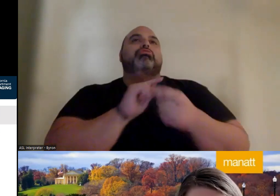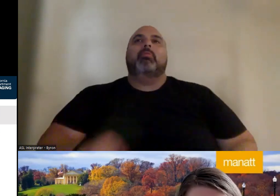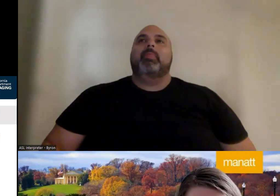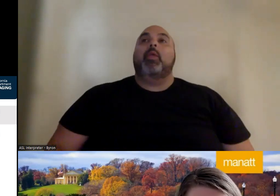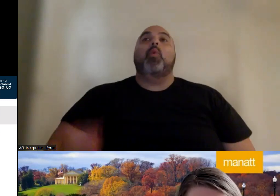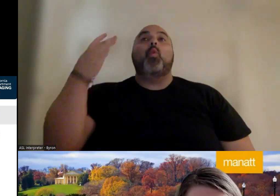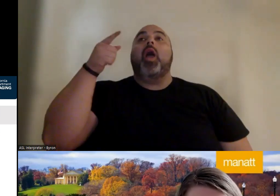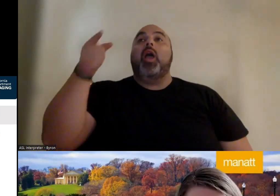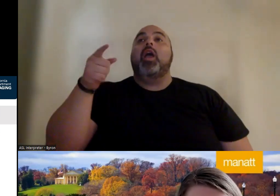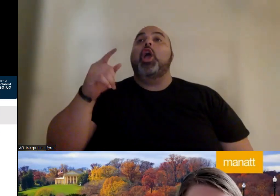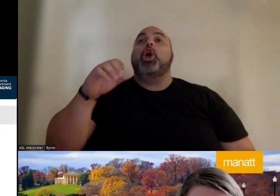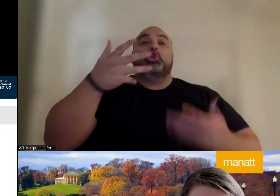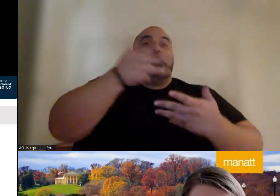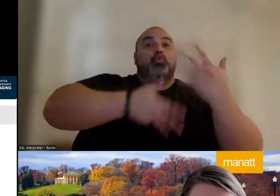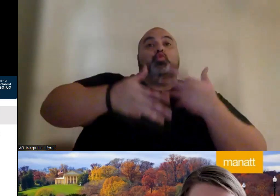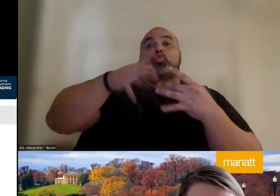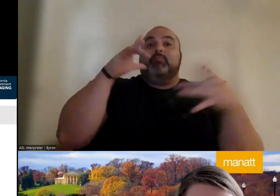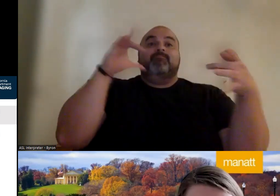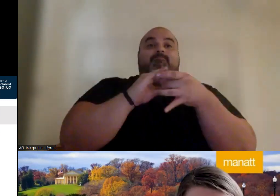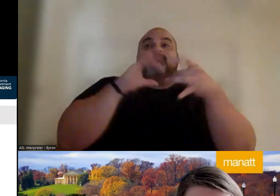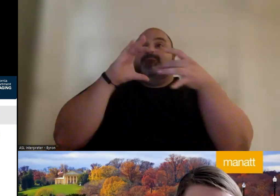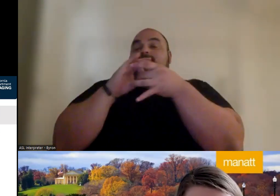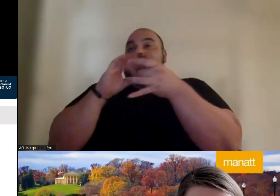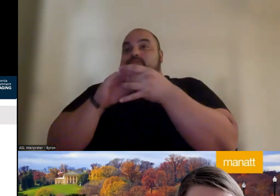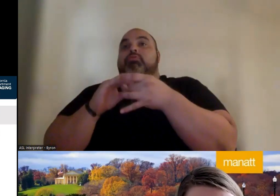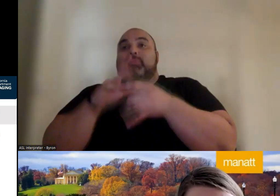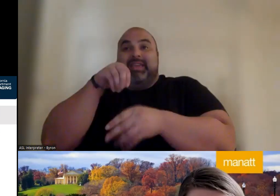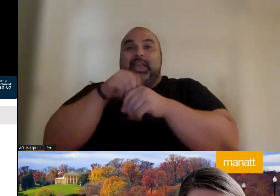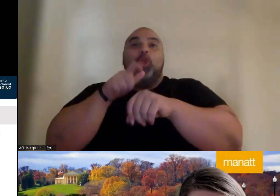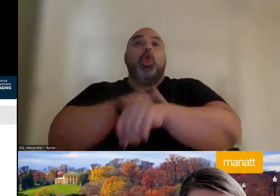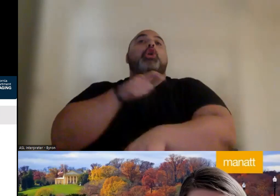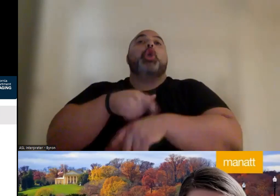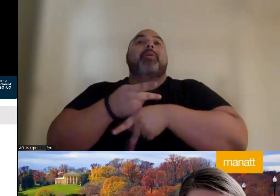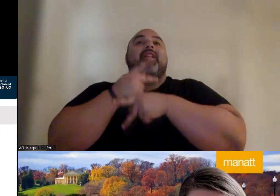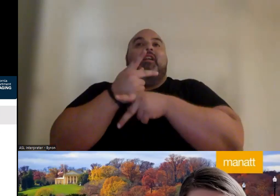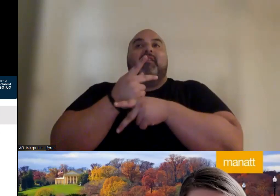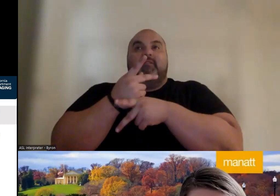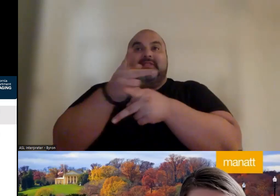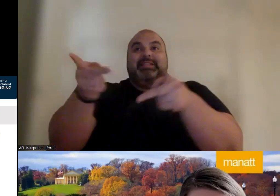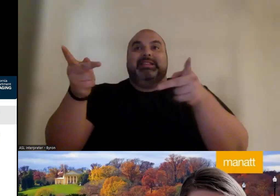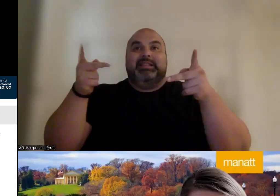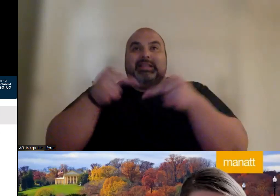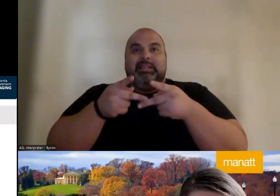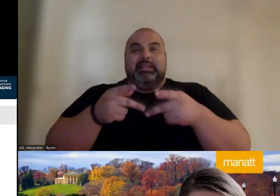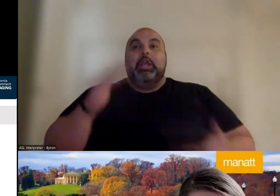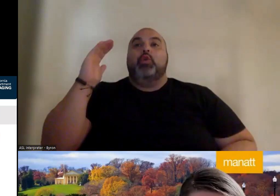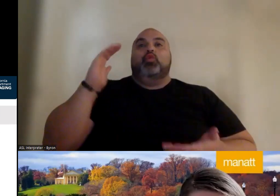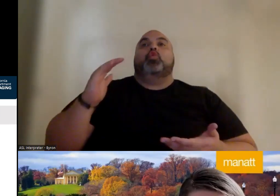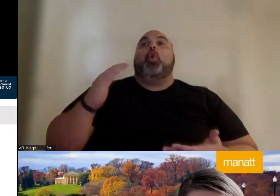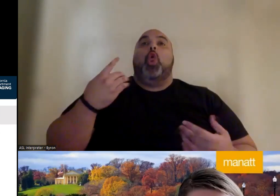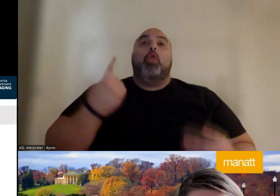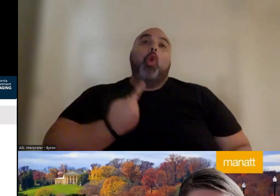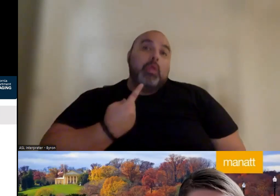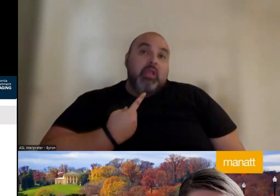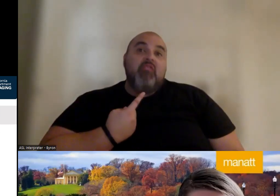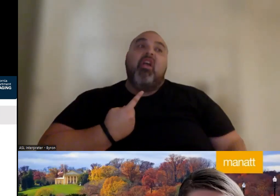connections in long-term care facilities mitigating some of the risks associated with the higher risk around loneliness in long-term care facilities.